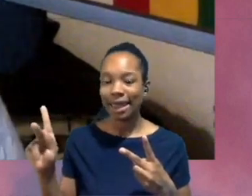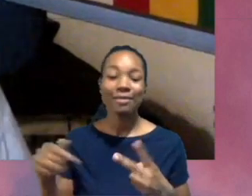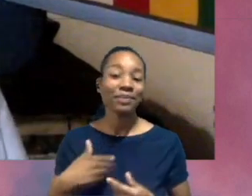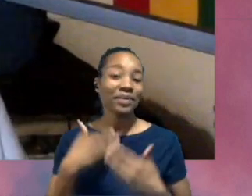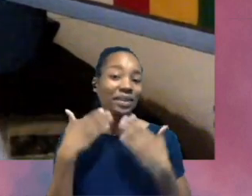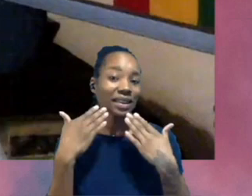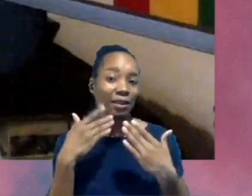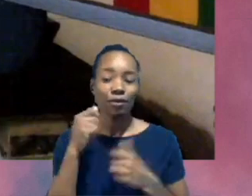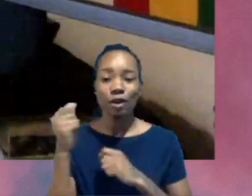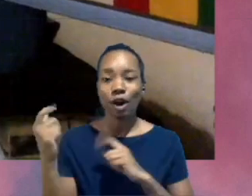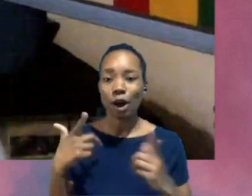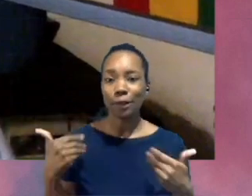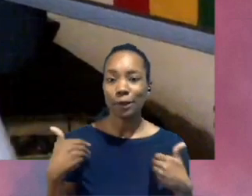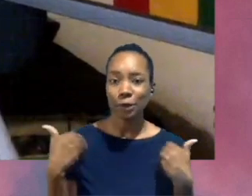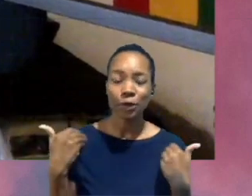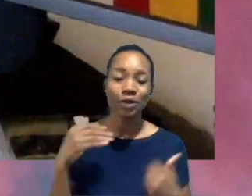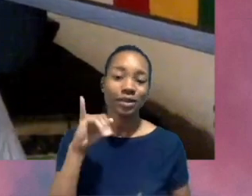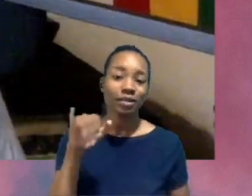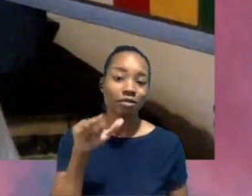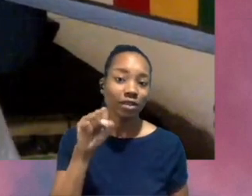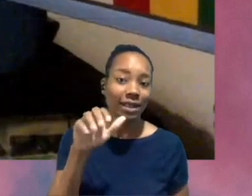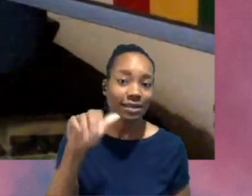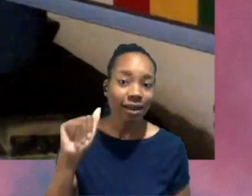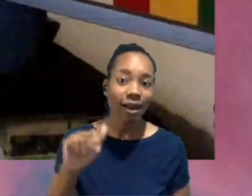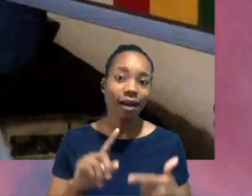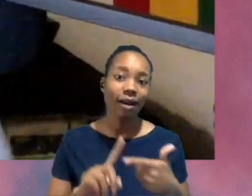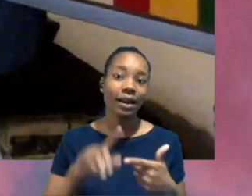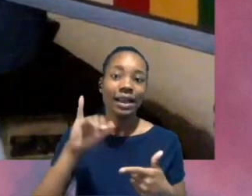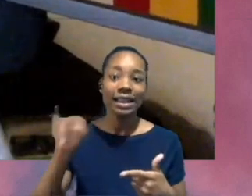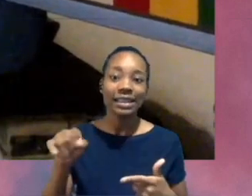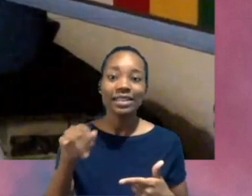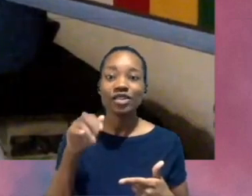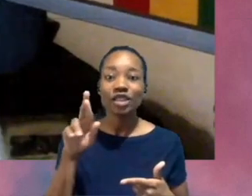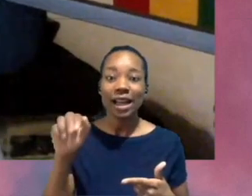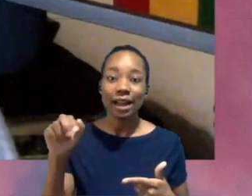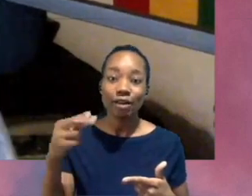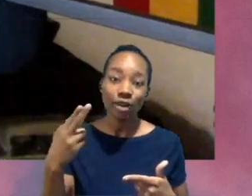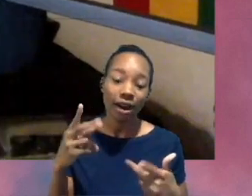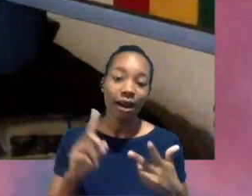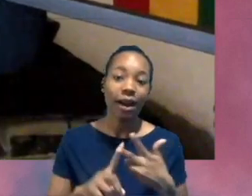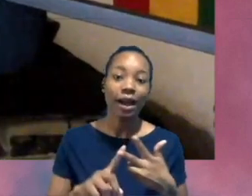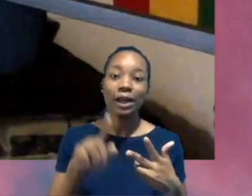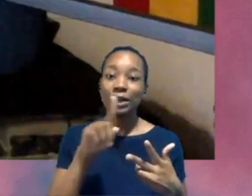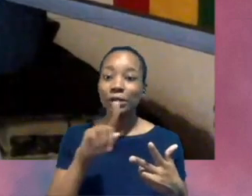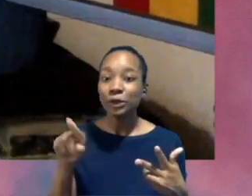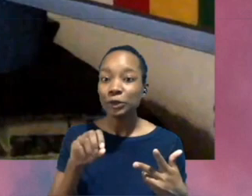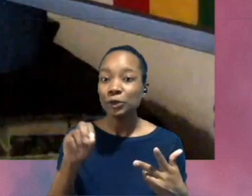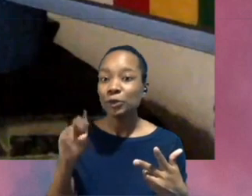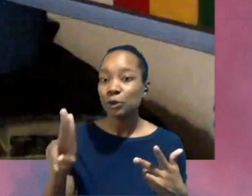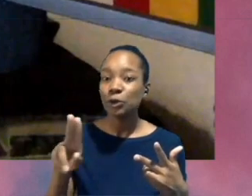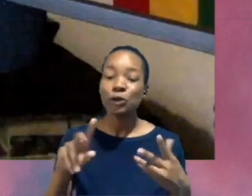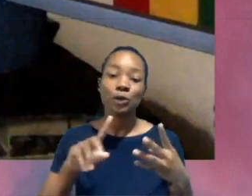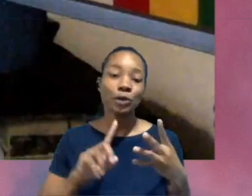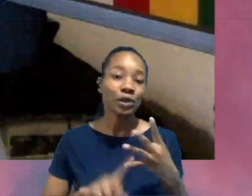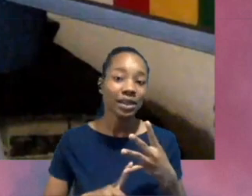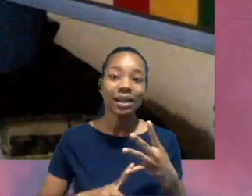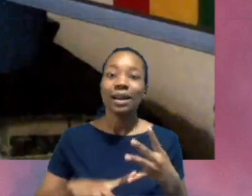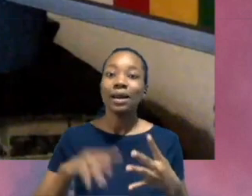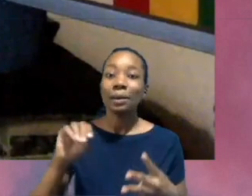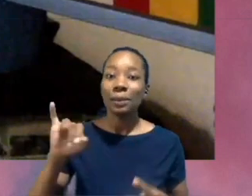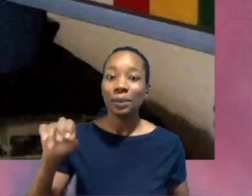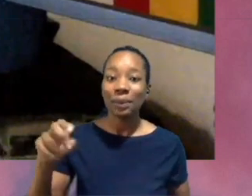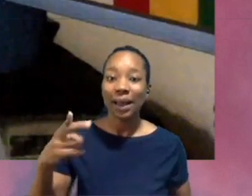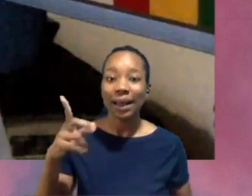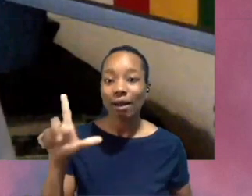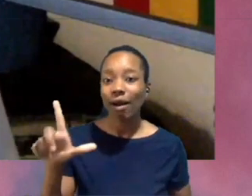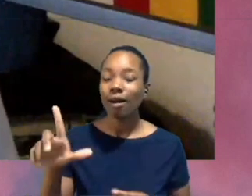Zoo, Sarah, Michael, and D-Soul, obvious, and all the other poets that y'all have not even gotten blessed to